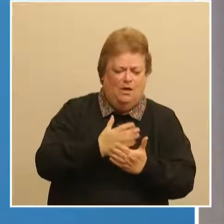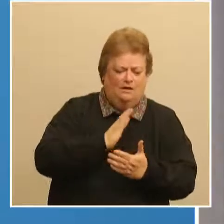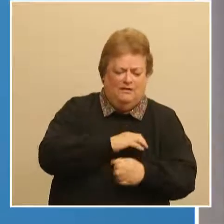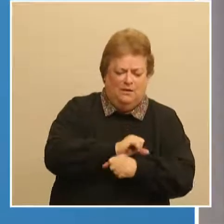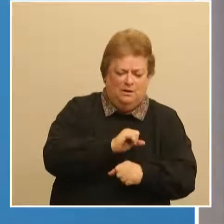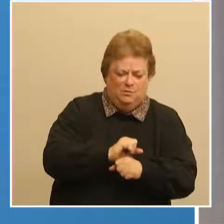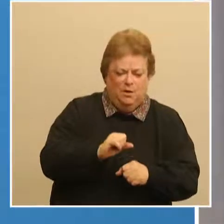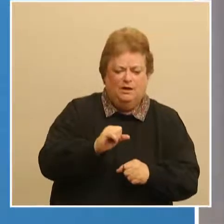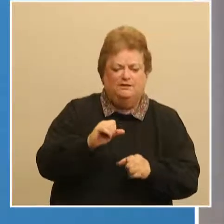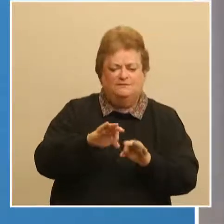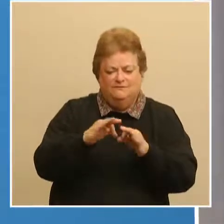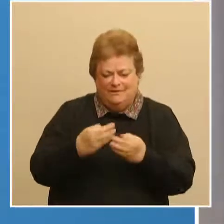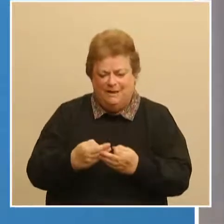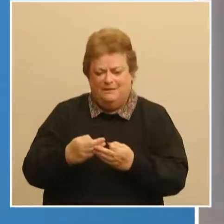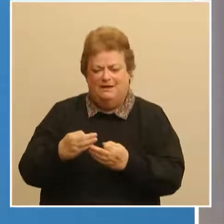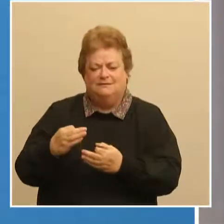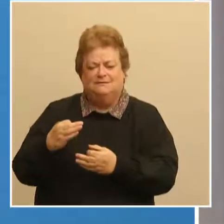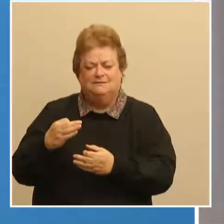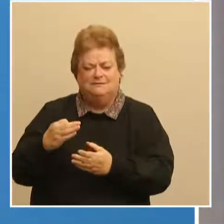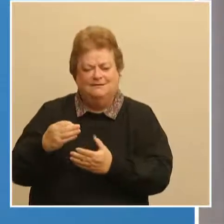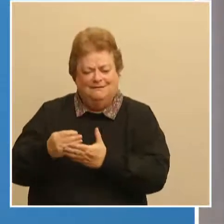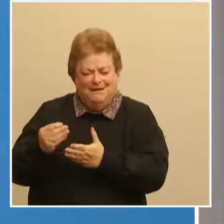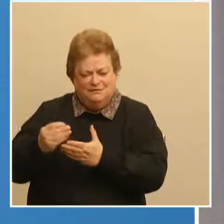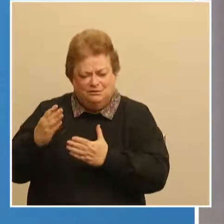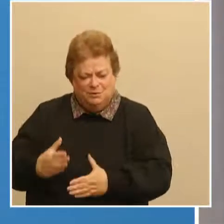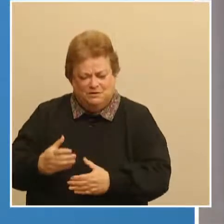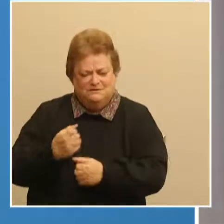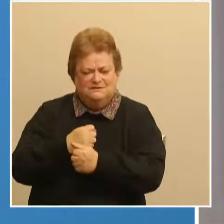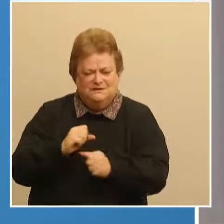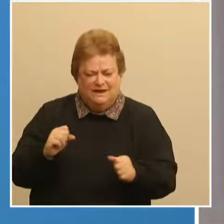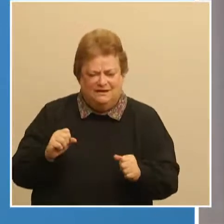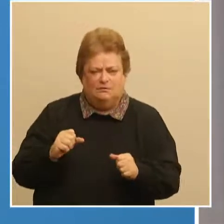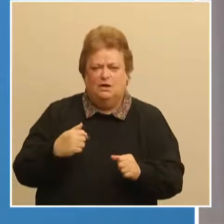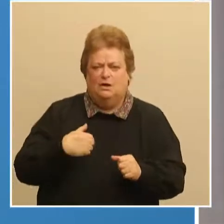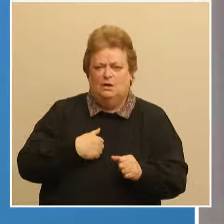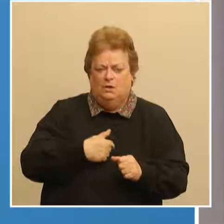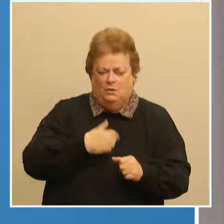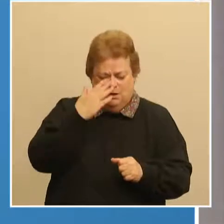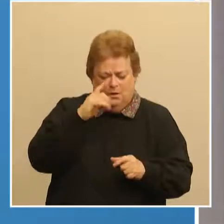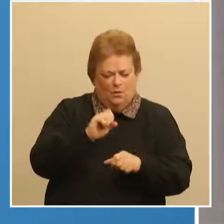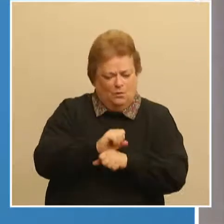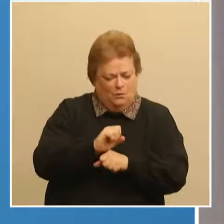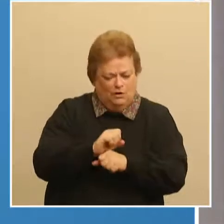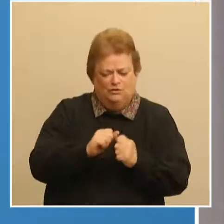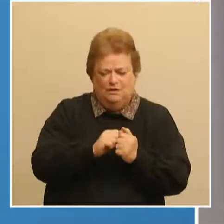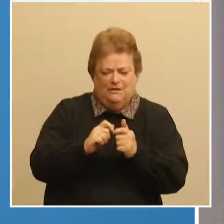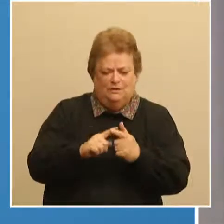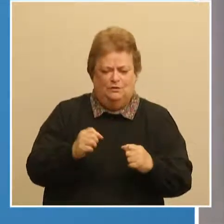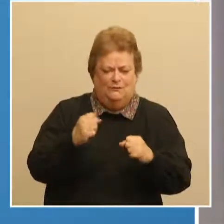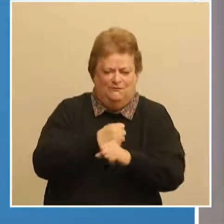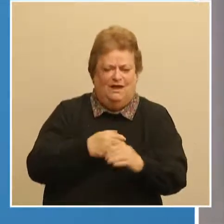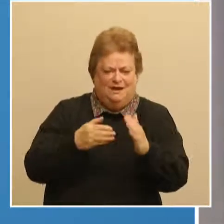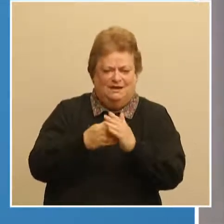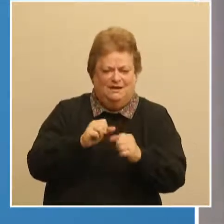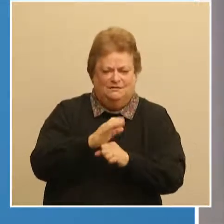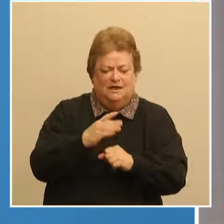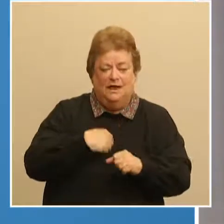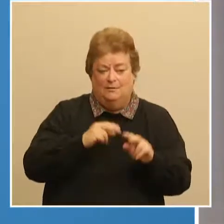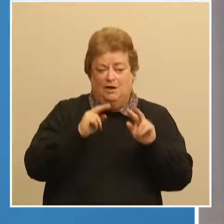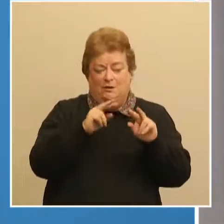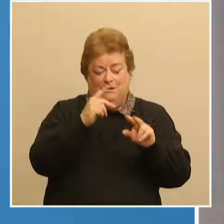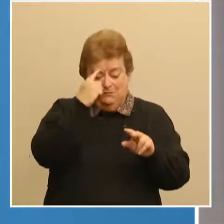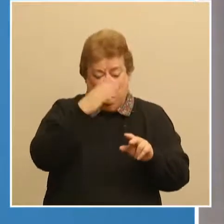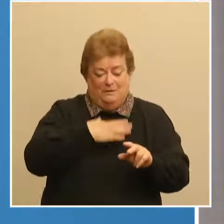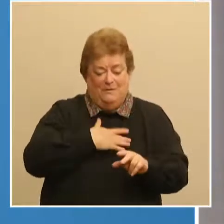customers safe. We know this vaccination effort is critical in the effort to combat the coronavirus. I am personally looking forward to getting my COVID vaccine